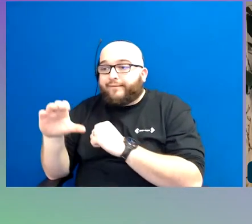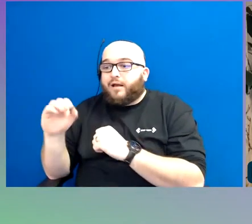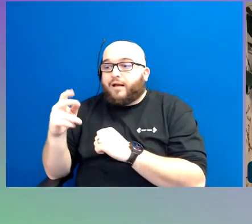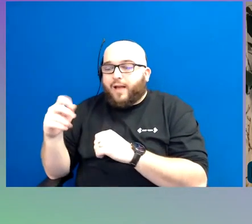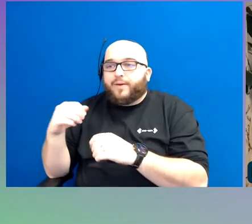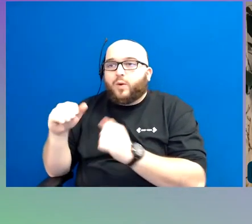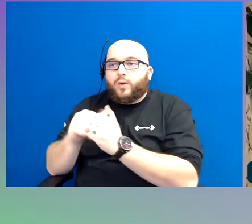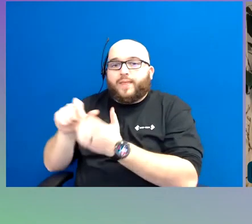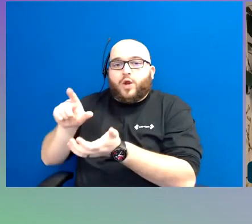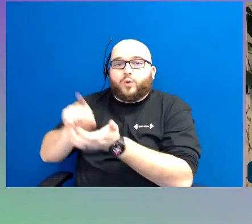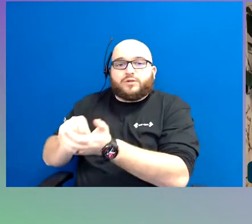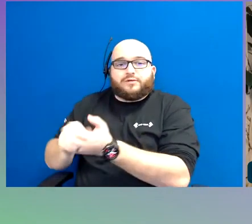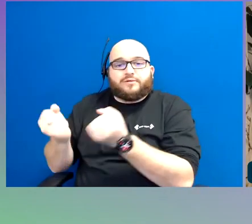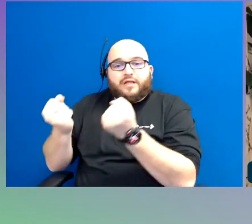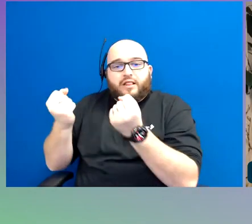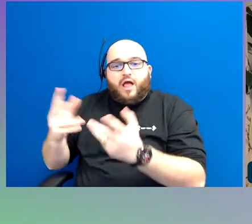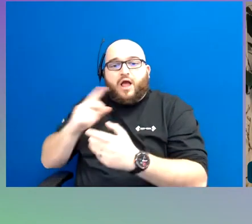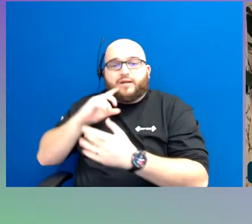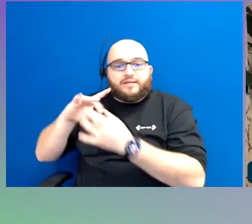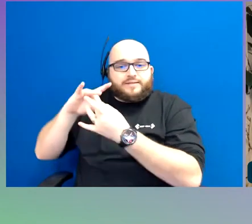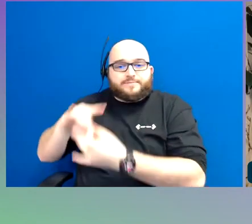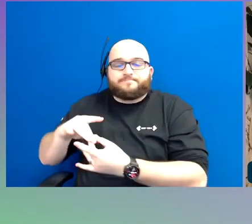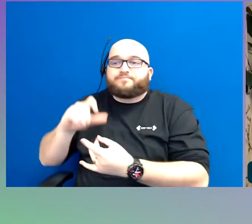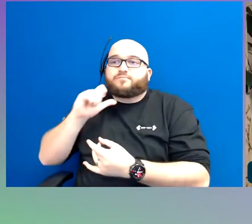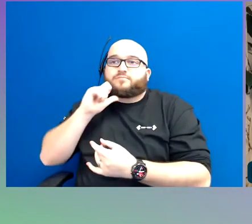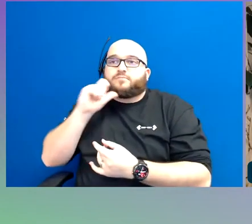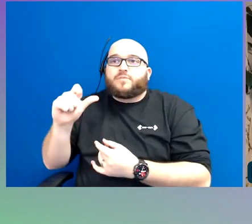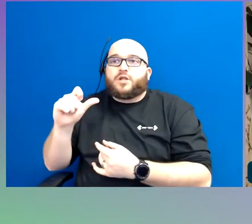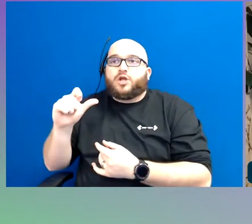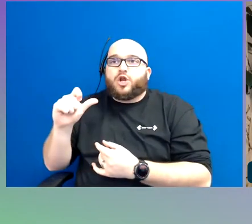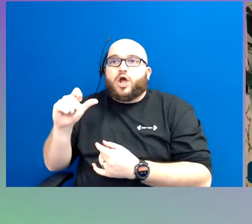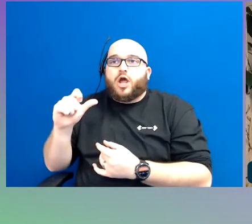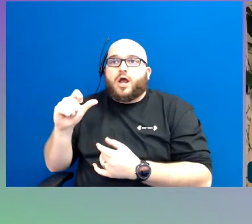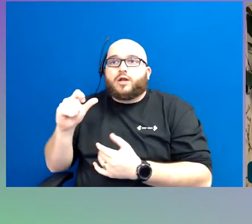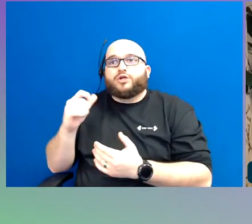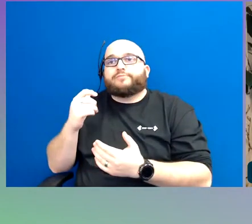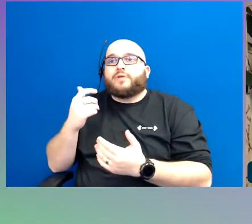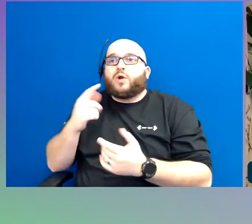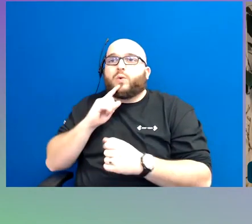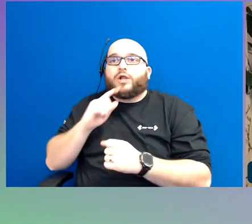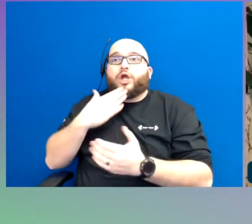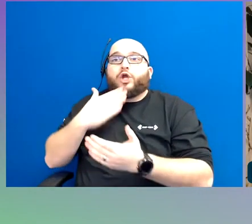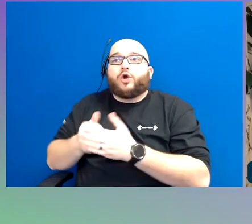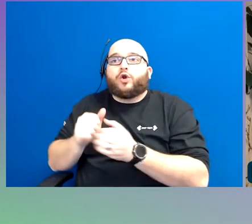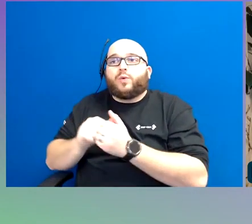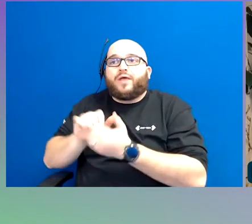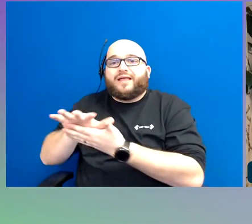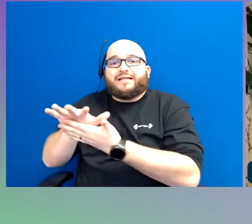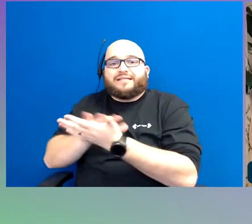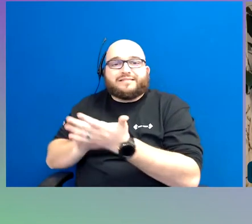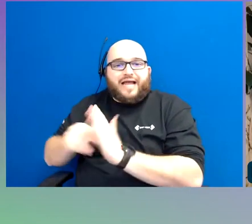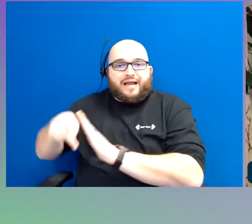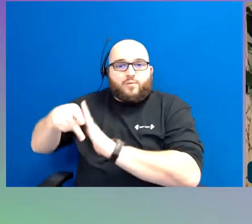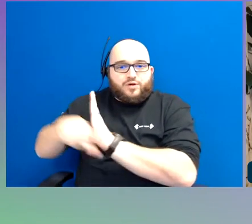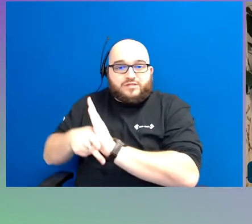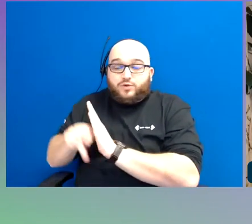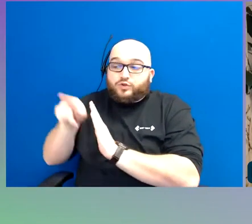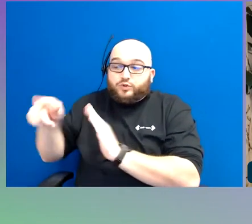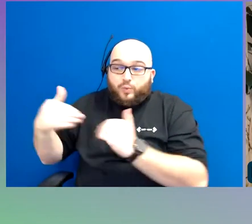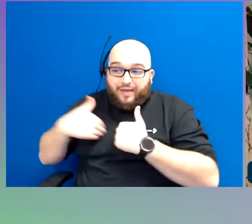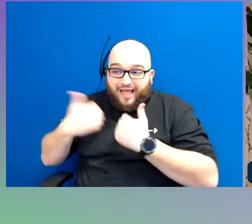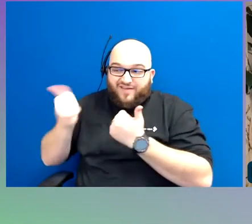lot of it comes down to not being sensible of basic good design principles. Do you have any recommendations